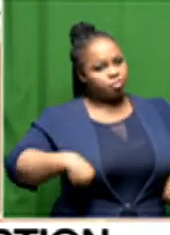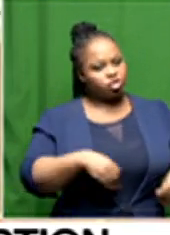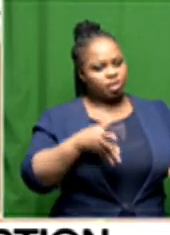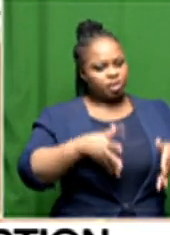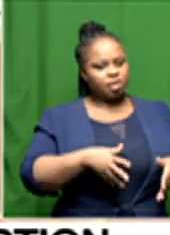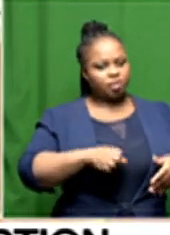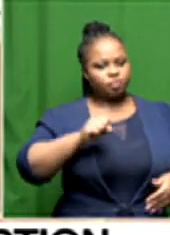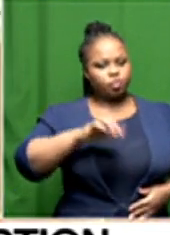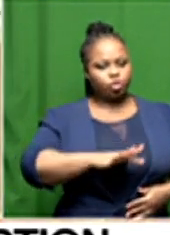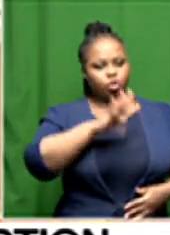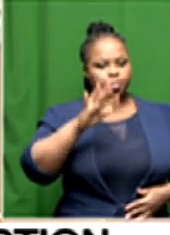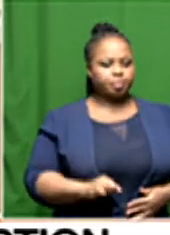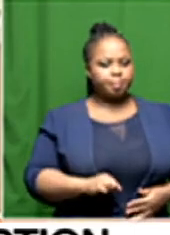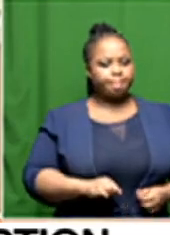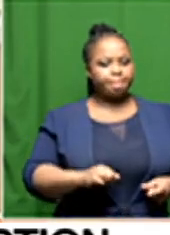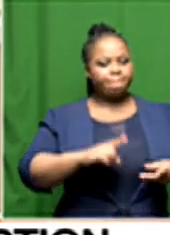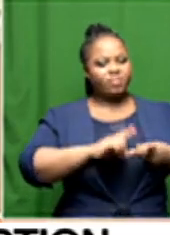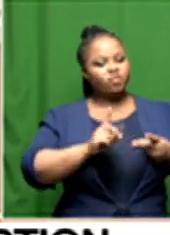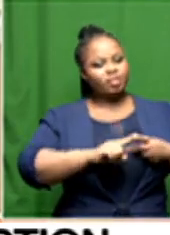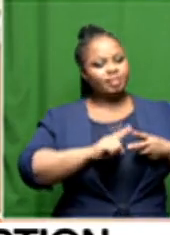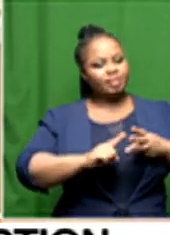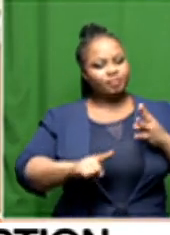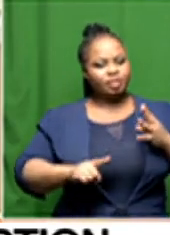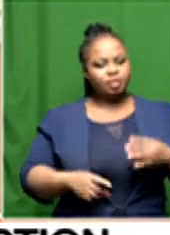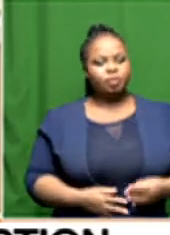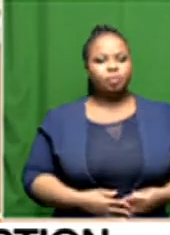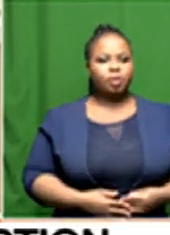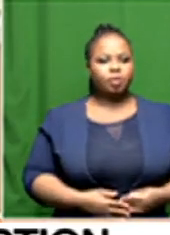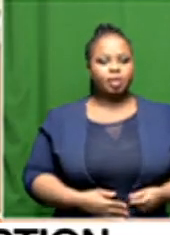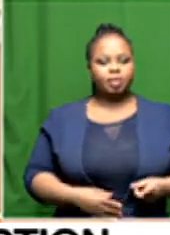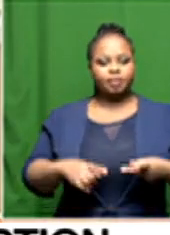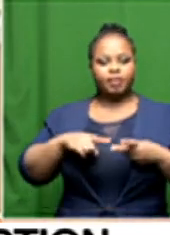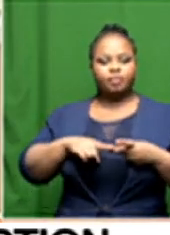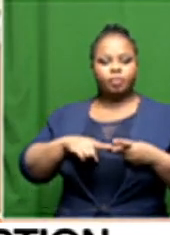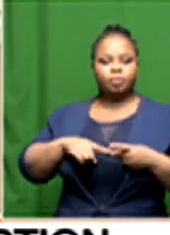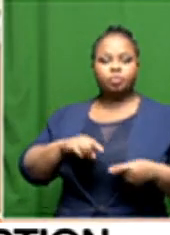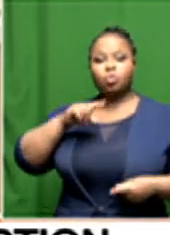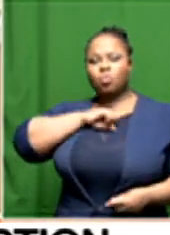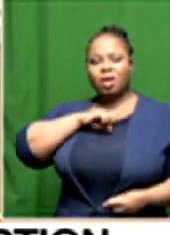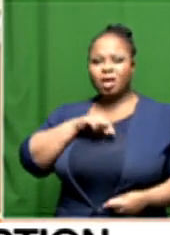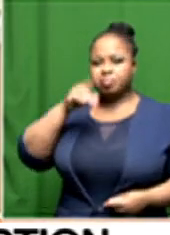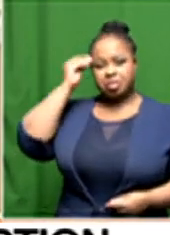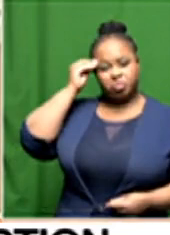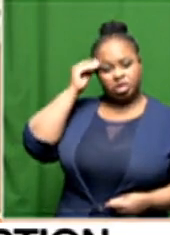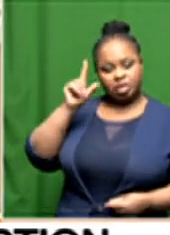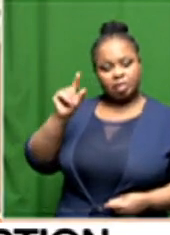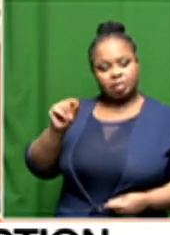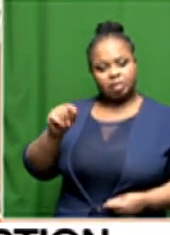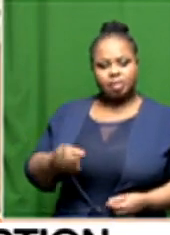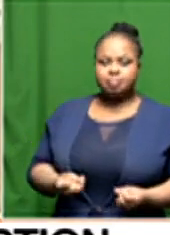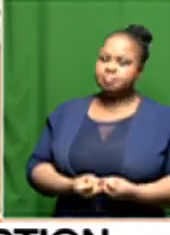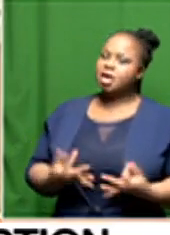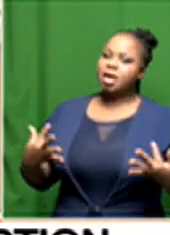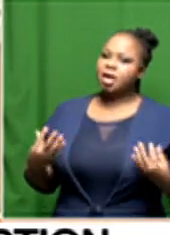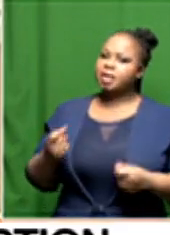homeland, because amongst the various chapters, probably that was the ones that I found very interesting. There is a lot that a